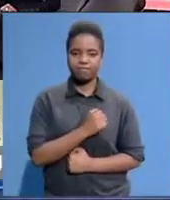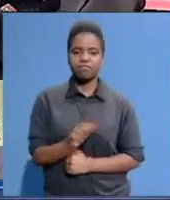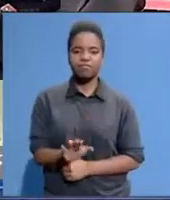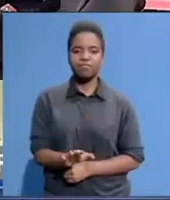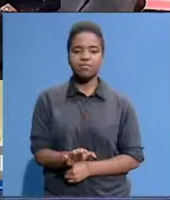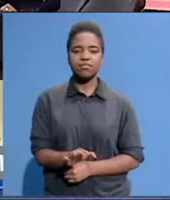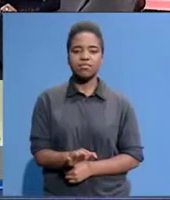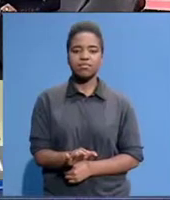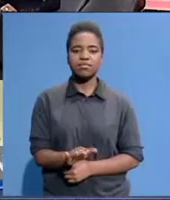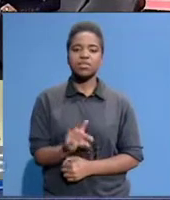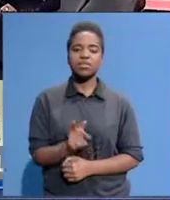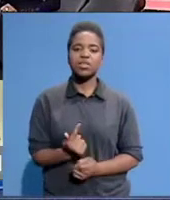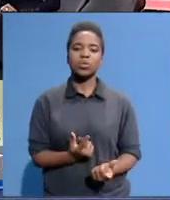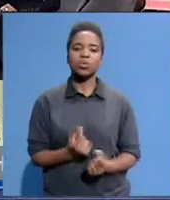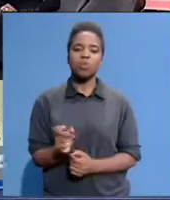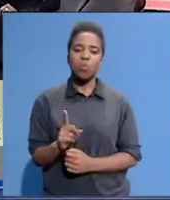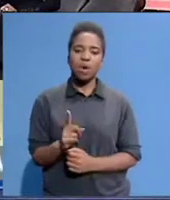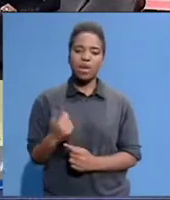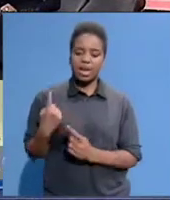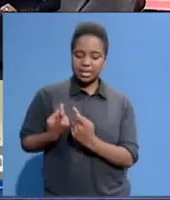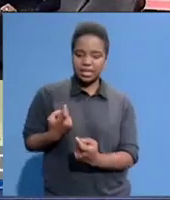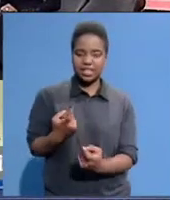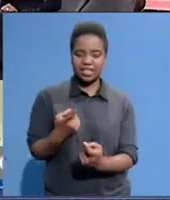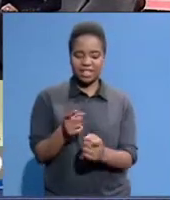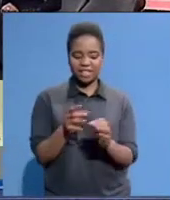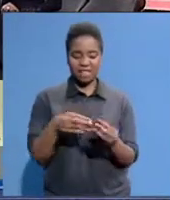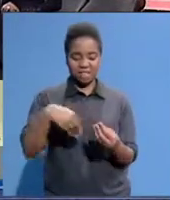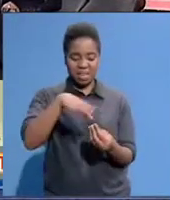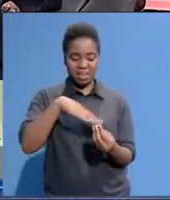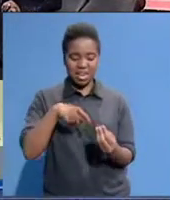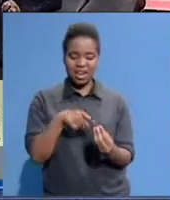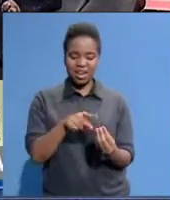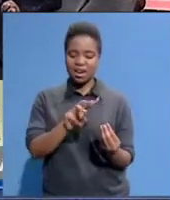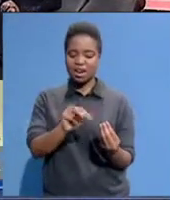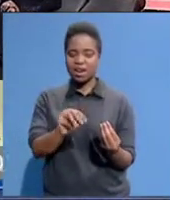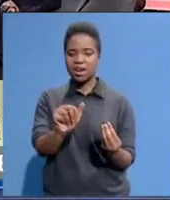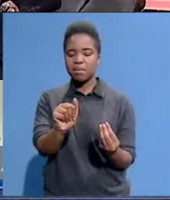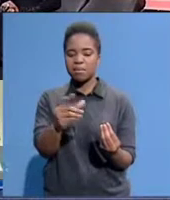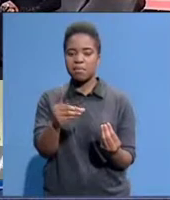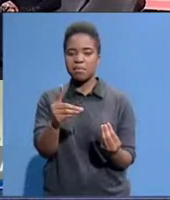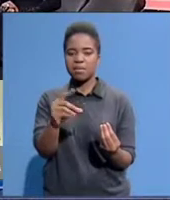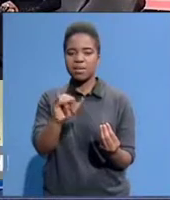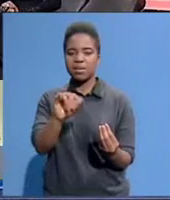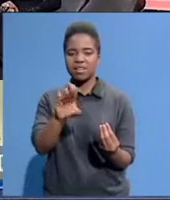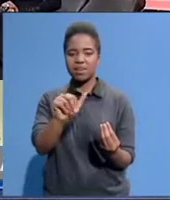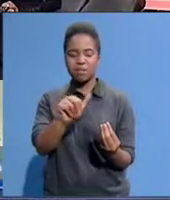to the ancestors of the Madiba clan. And thereafter, the